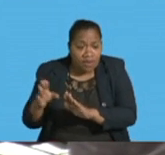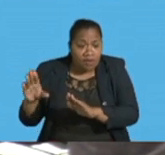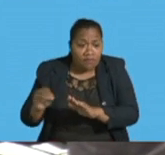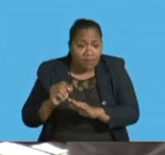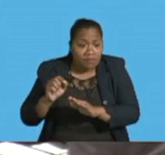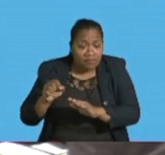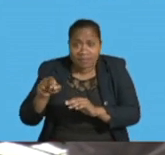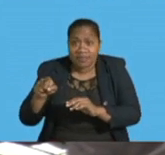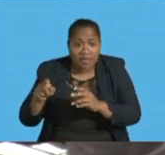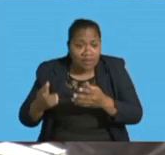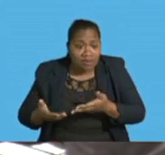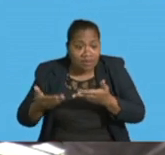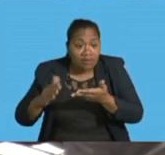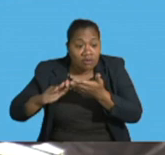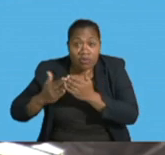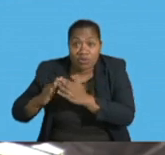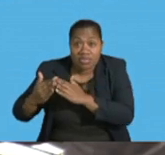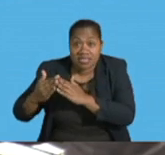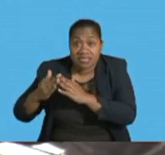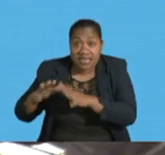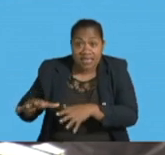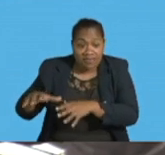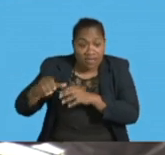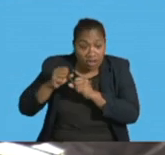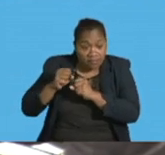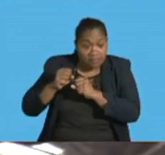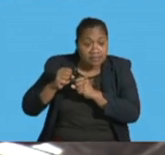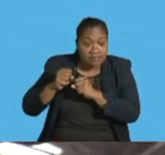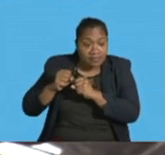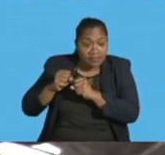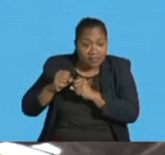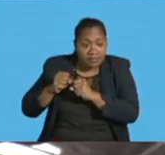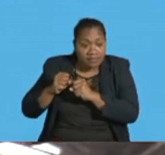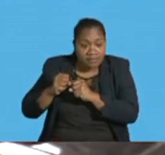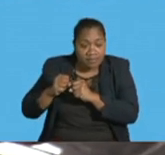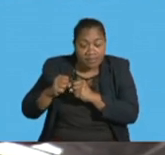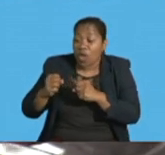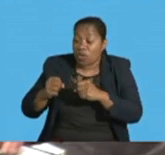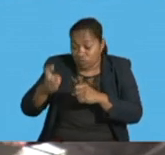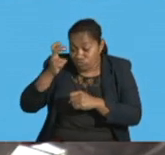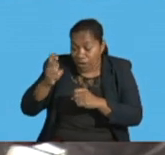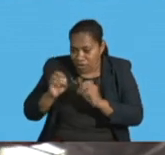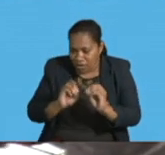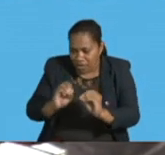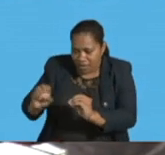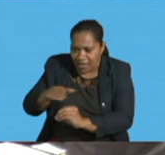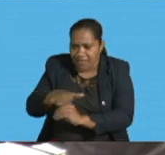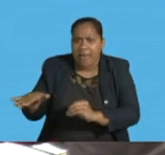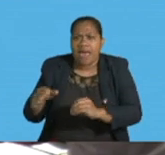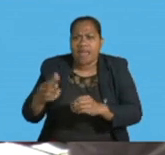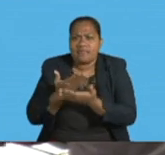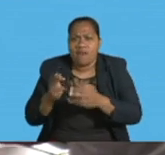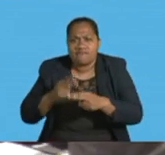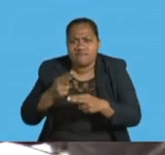trainings provided, the communities have adopted and implemented alternate livelihood options, therefore decreasing over-dependence